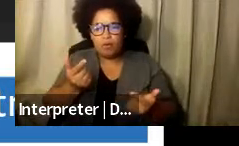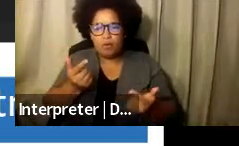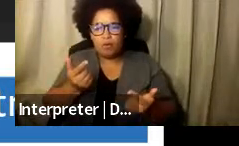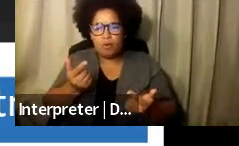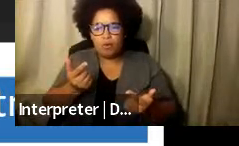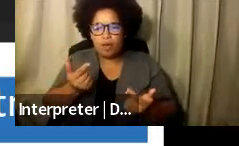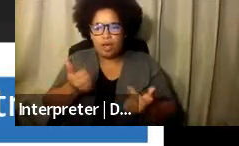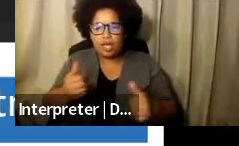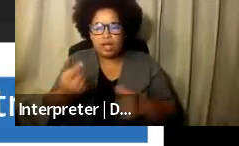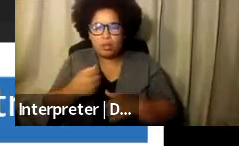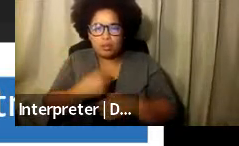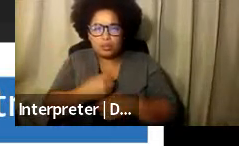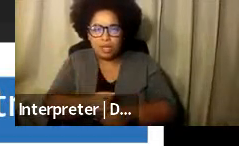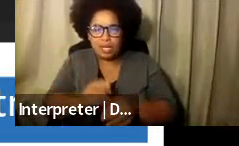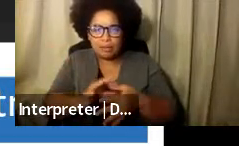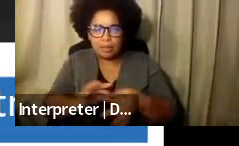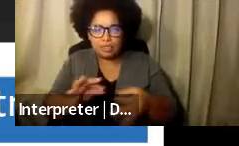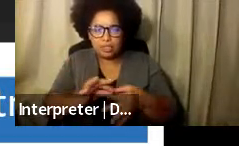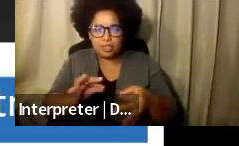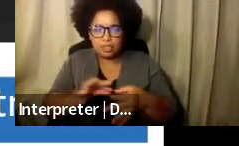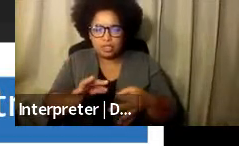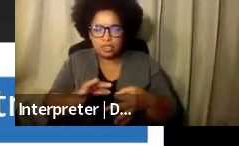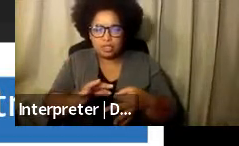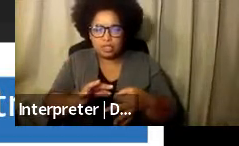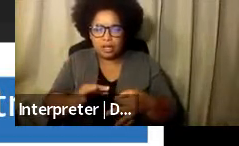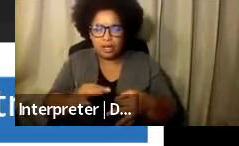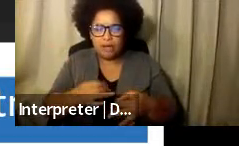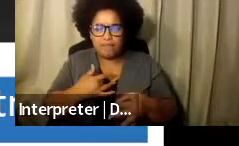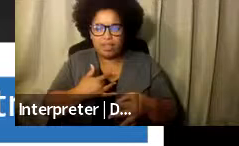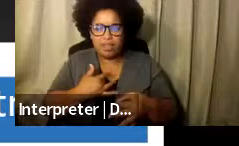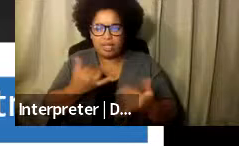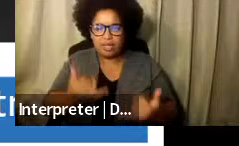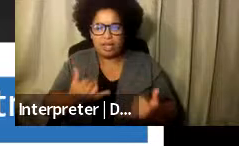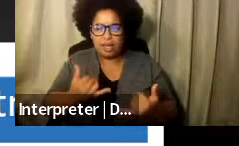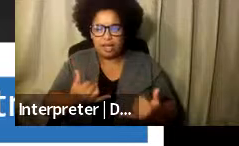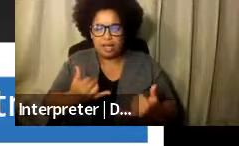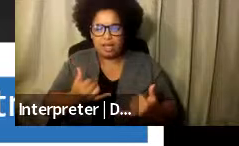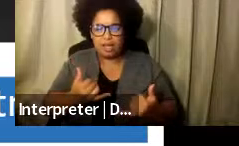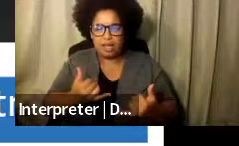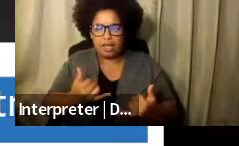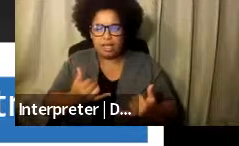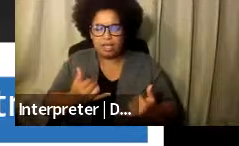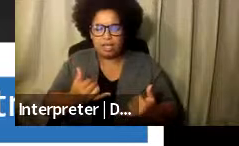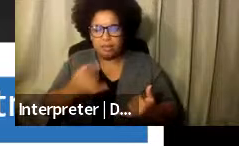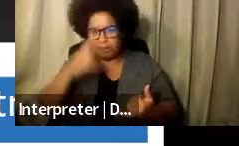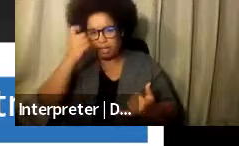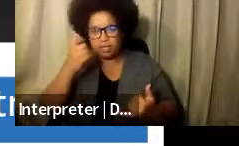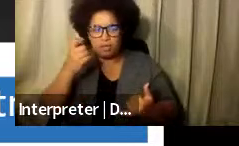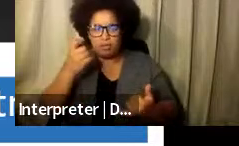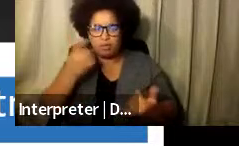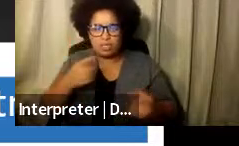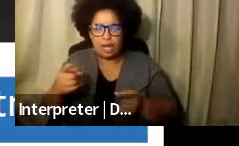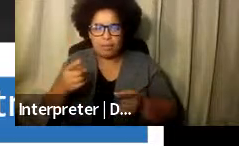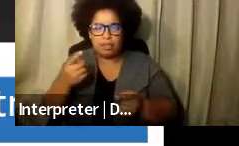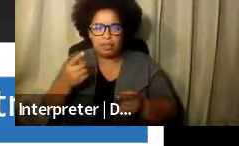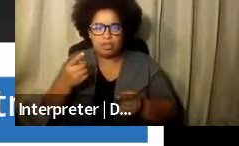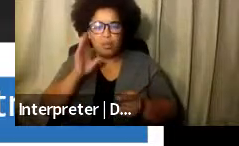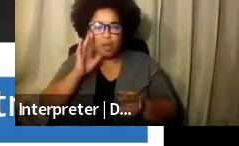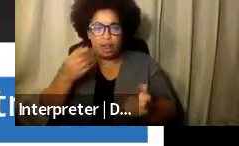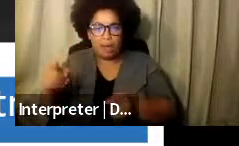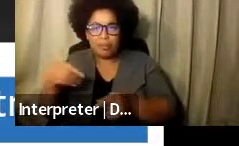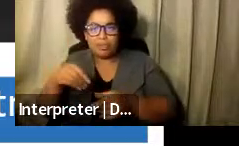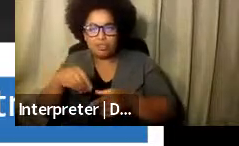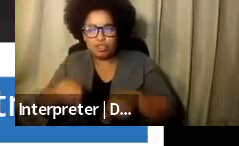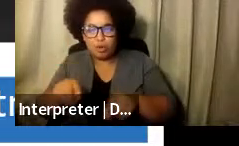is producing messaging, I think at this point, especially given what is coming for the winter, I know it's